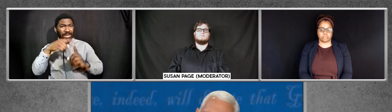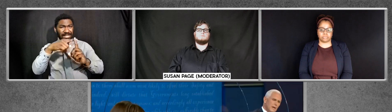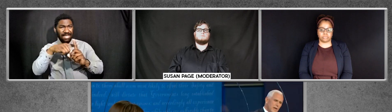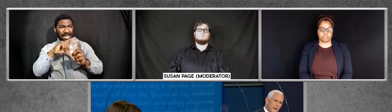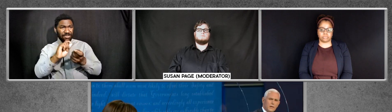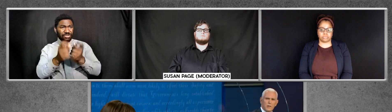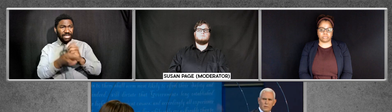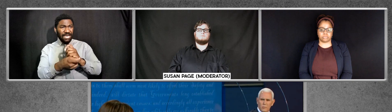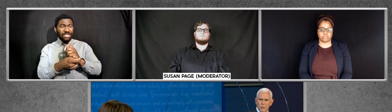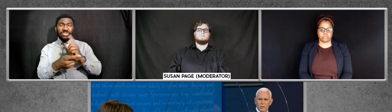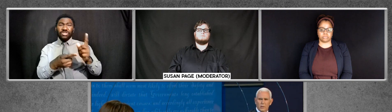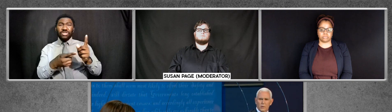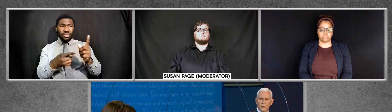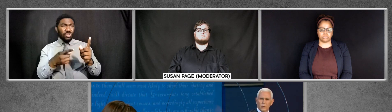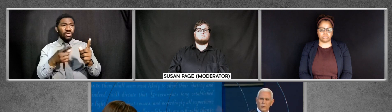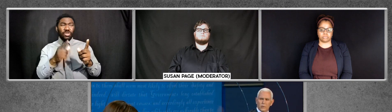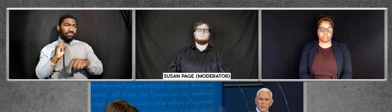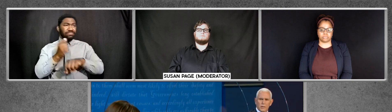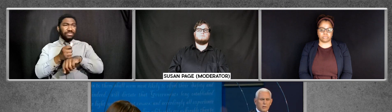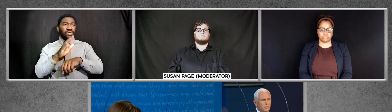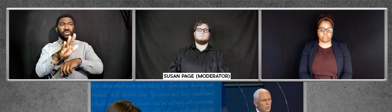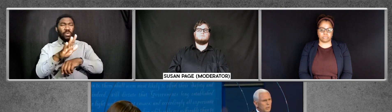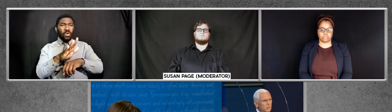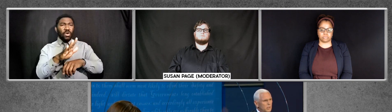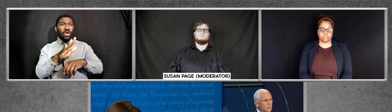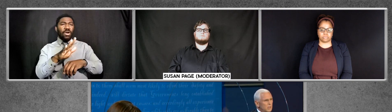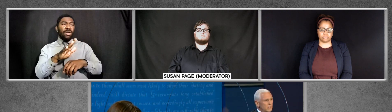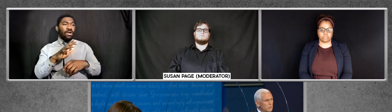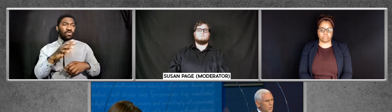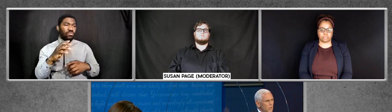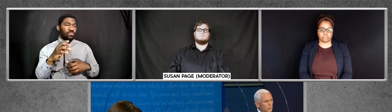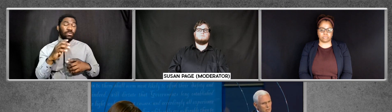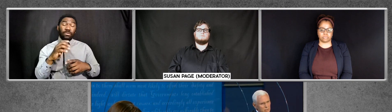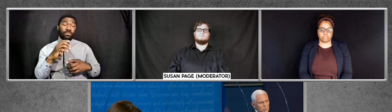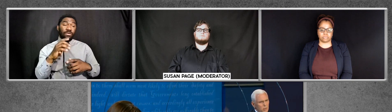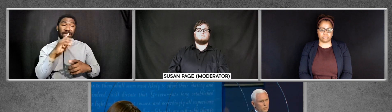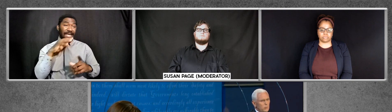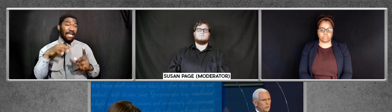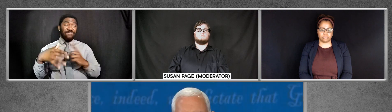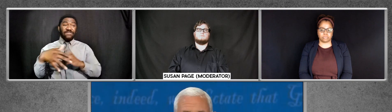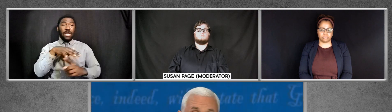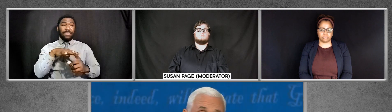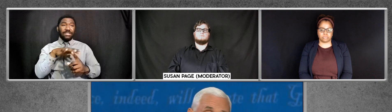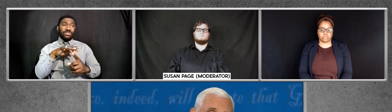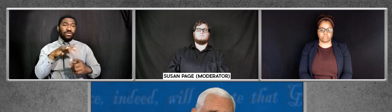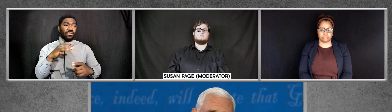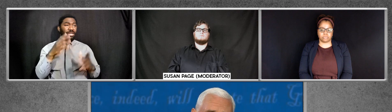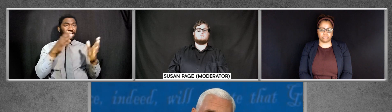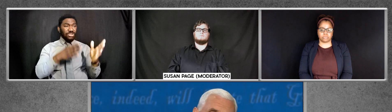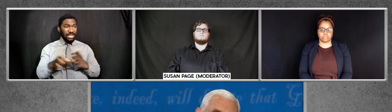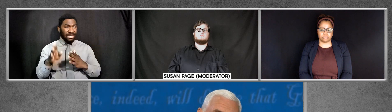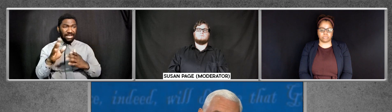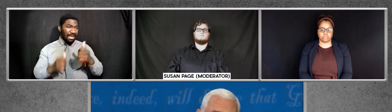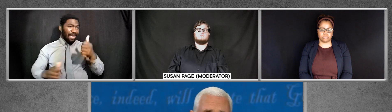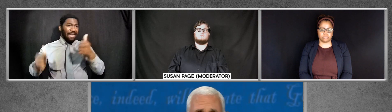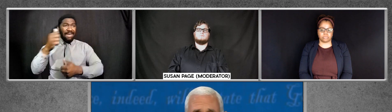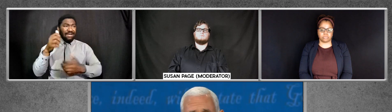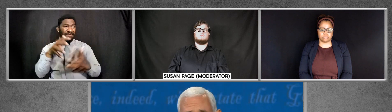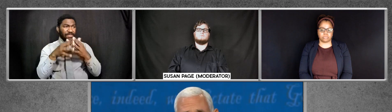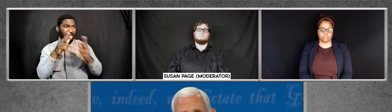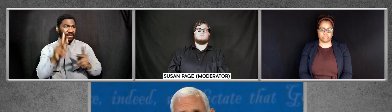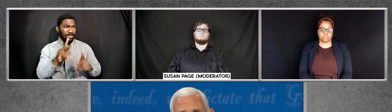agenda ahead of American auto workers and ahead of American jobs. The American people deserve to know that. Is probably why